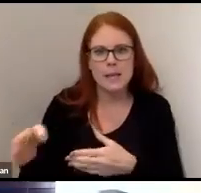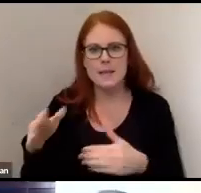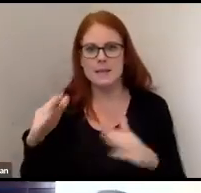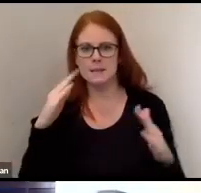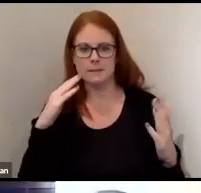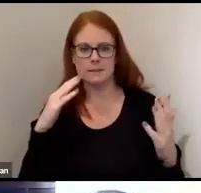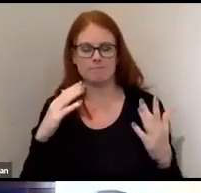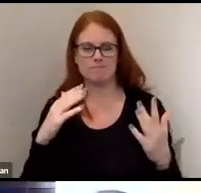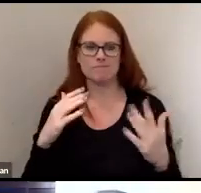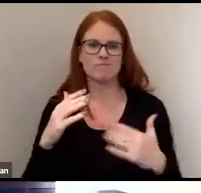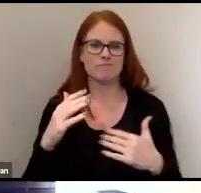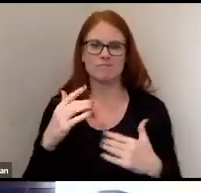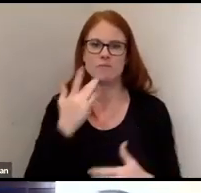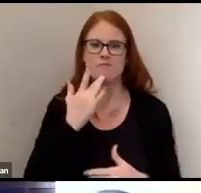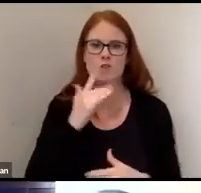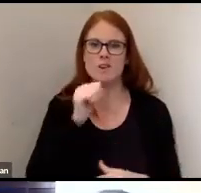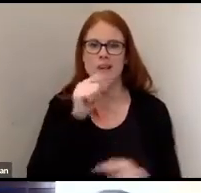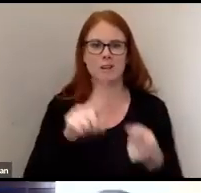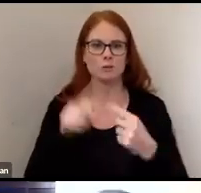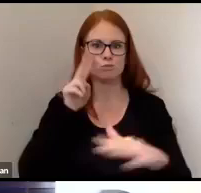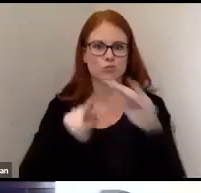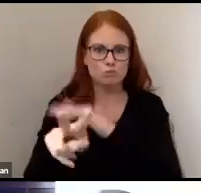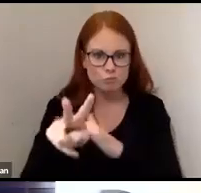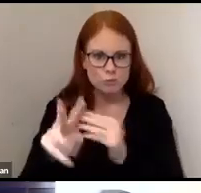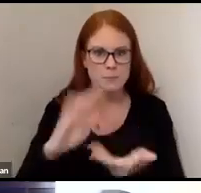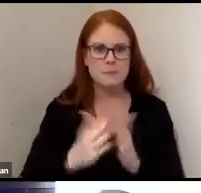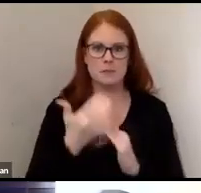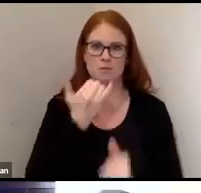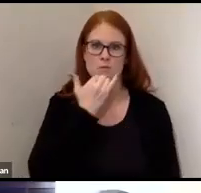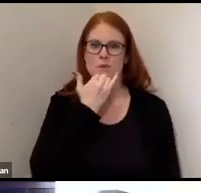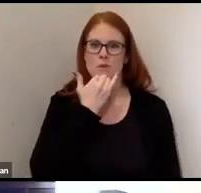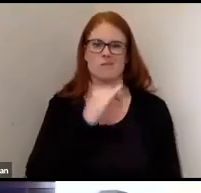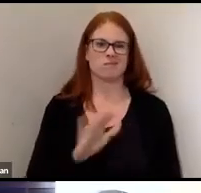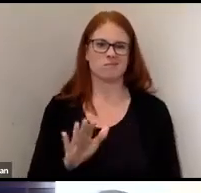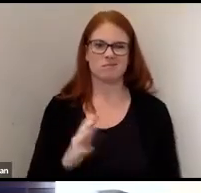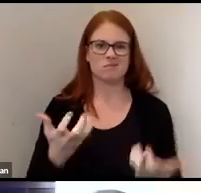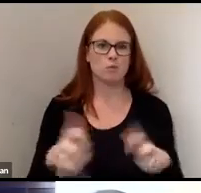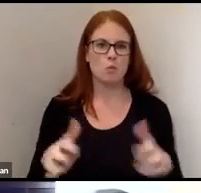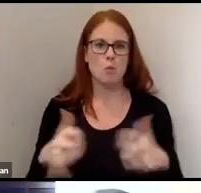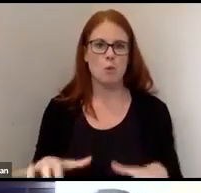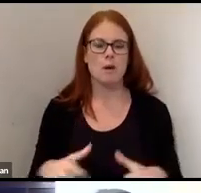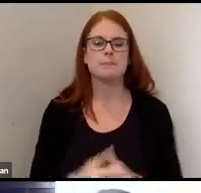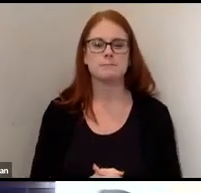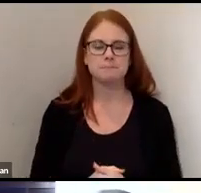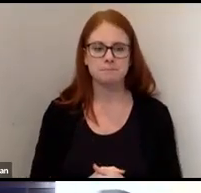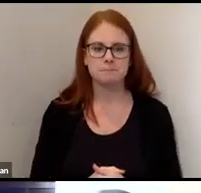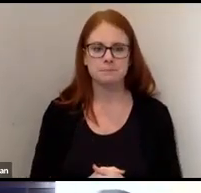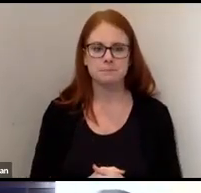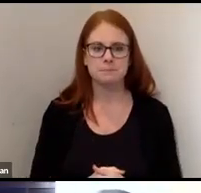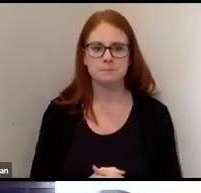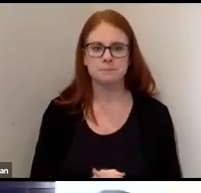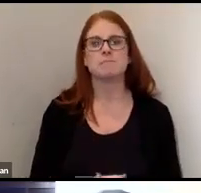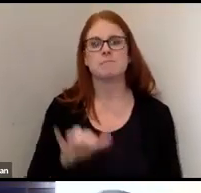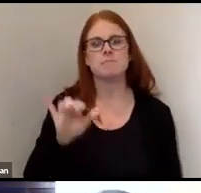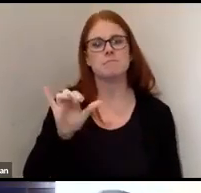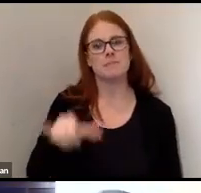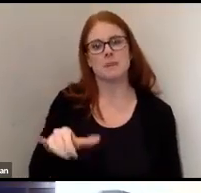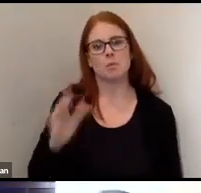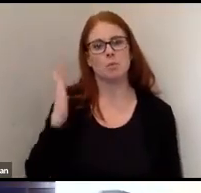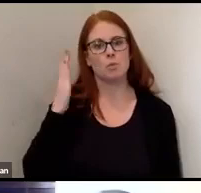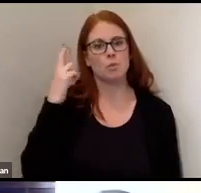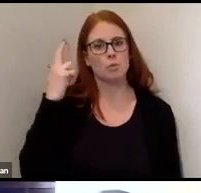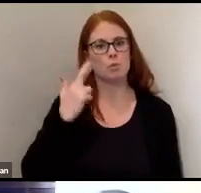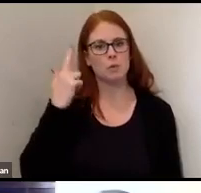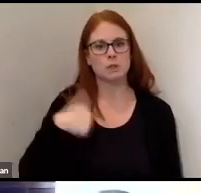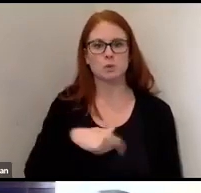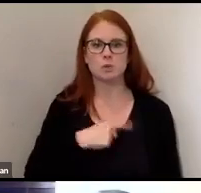But we'd rather not make projections than make projections that we can't keep. And so that's why we keep